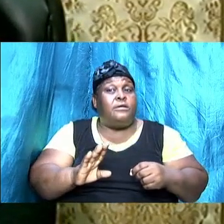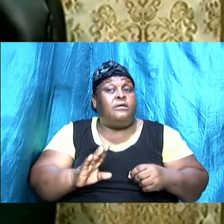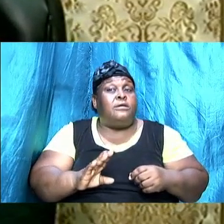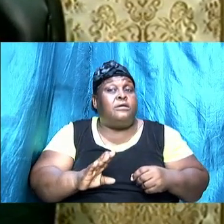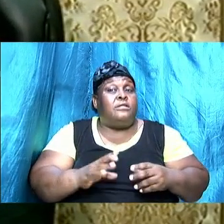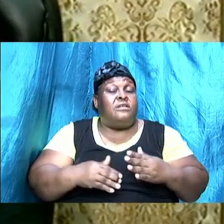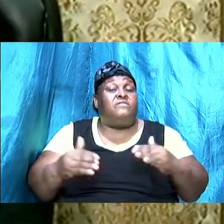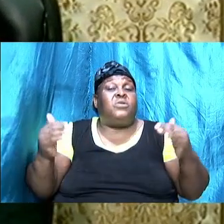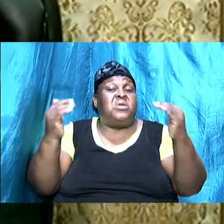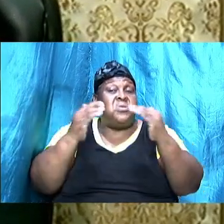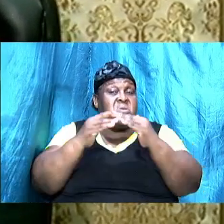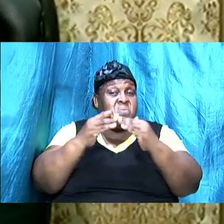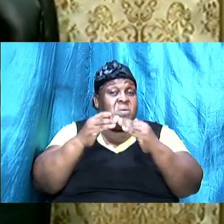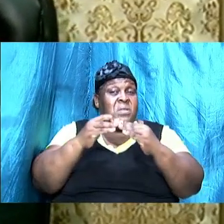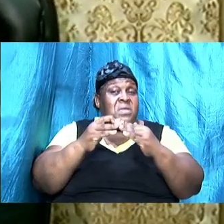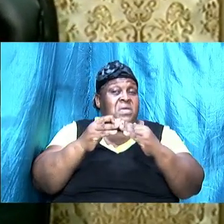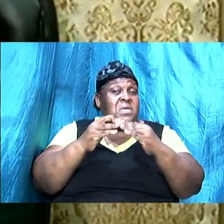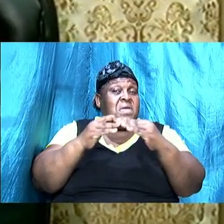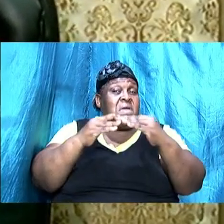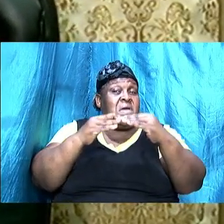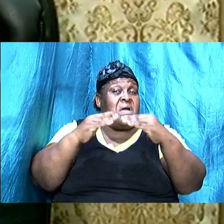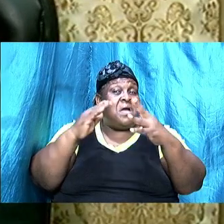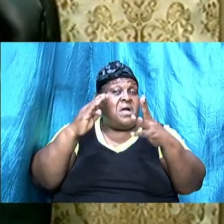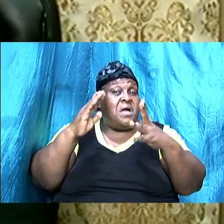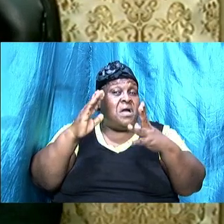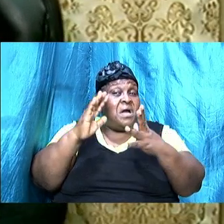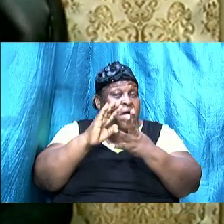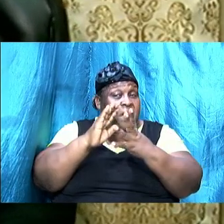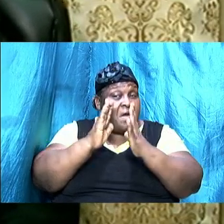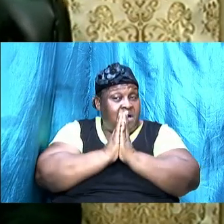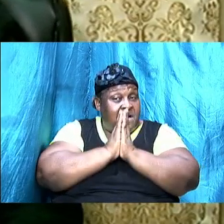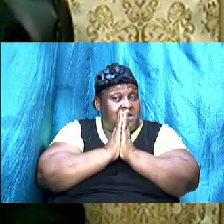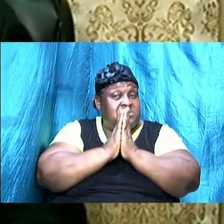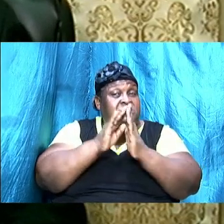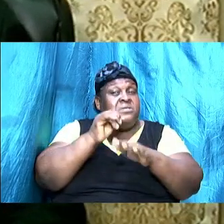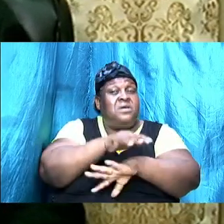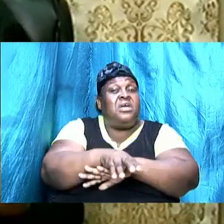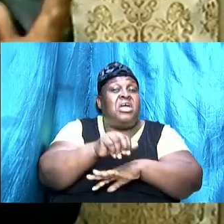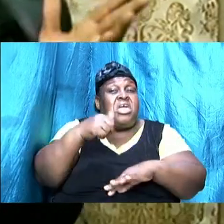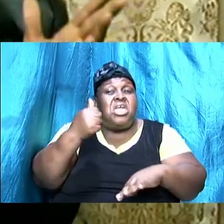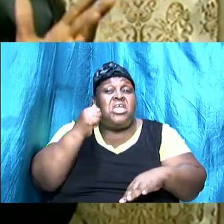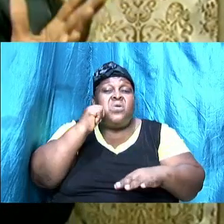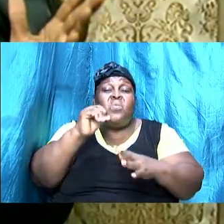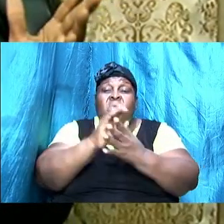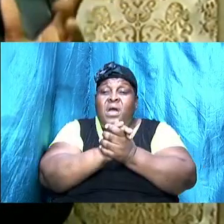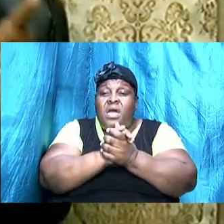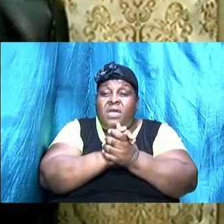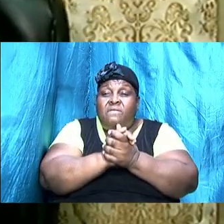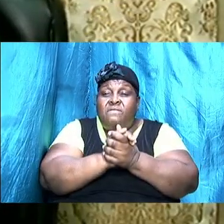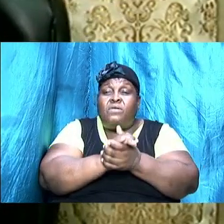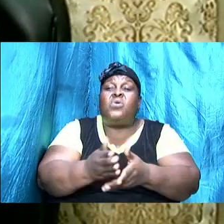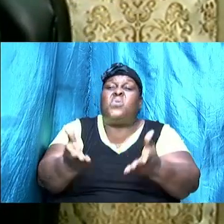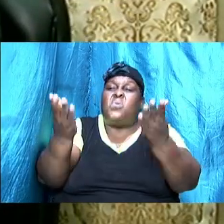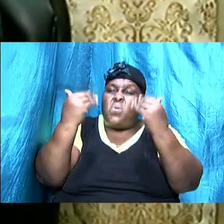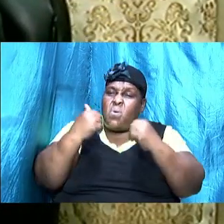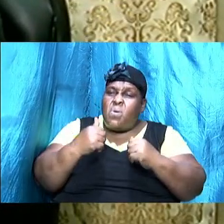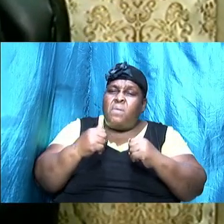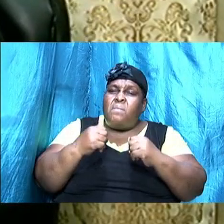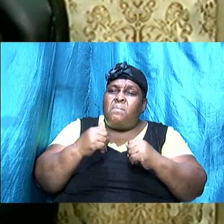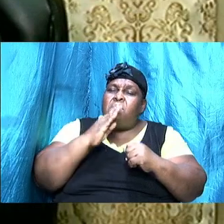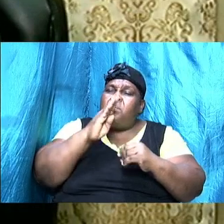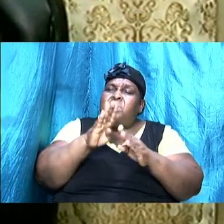ask tonight for any wife, if your husband come, be open. Because of the